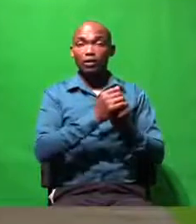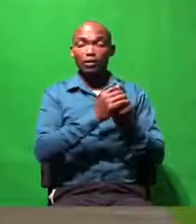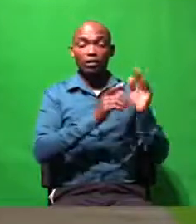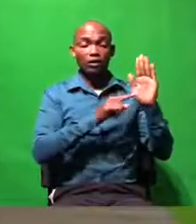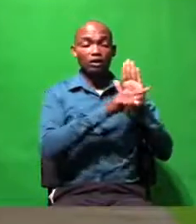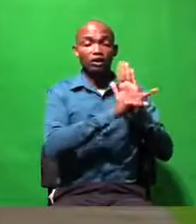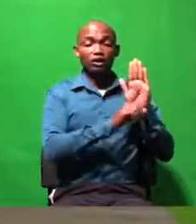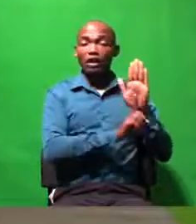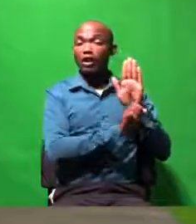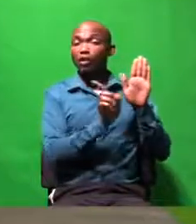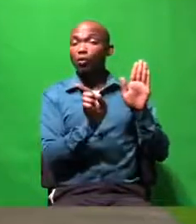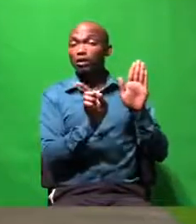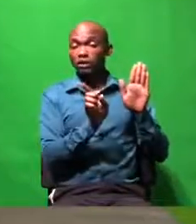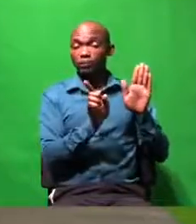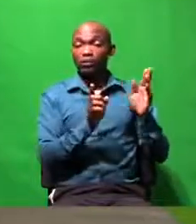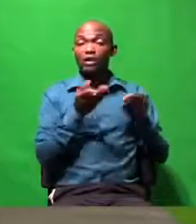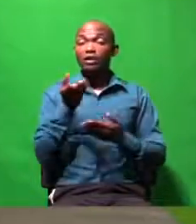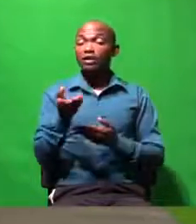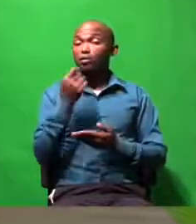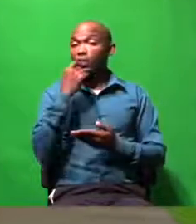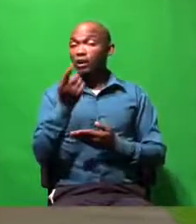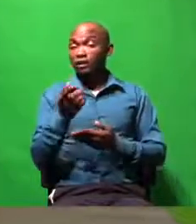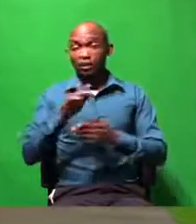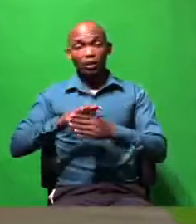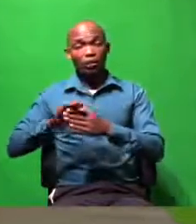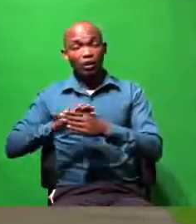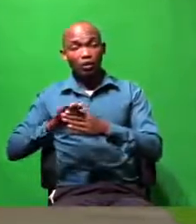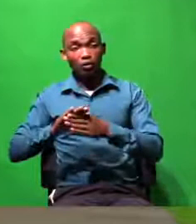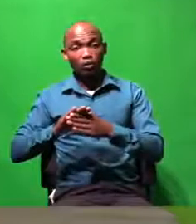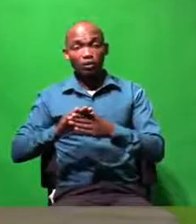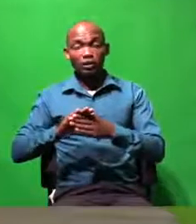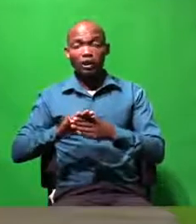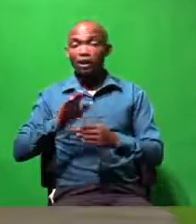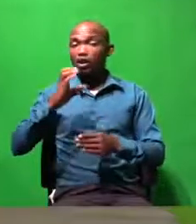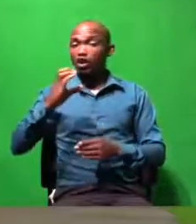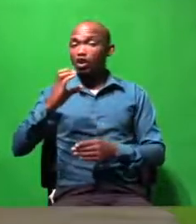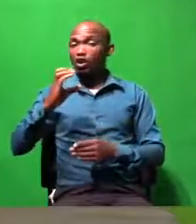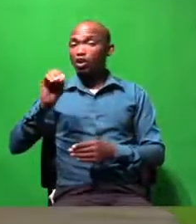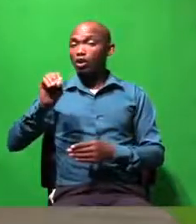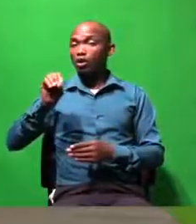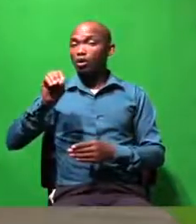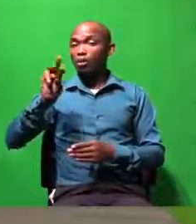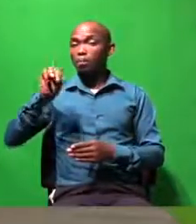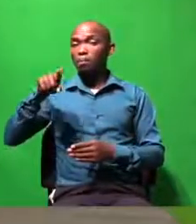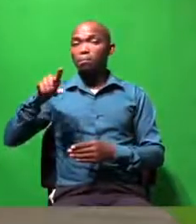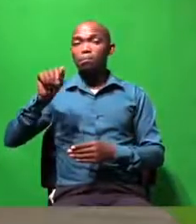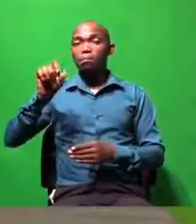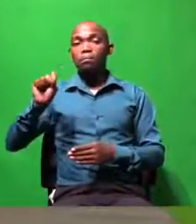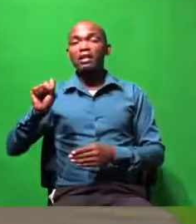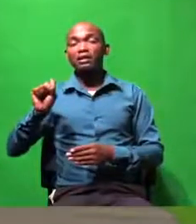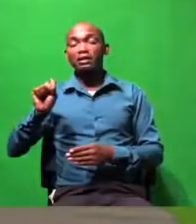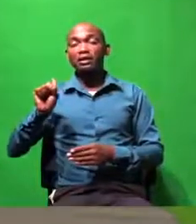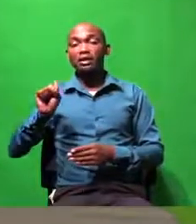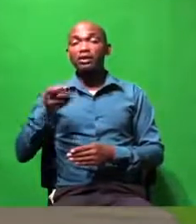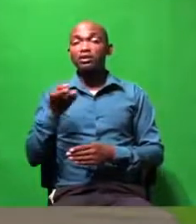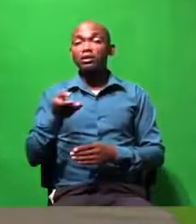east and west. So this you can say we can use it in a compass. So if we need to